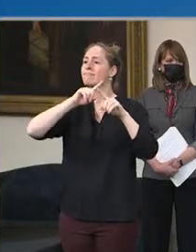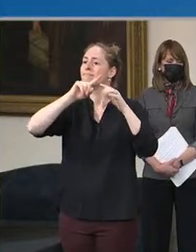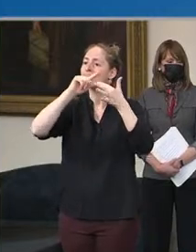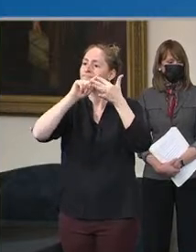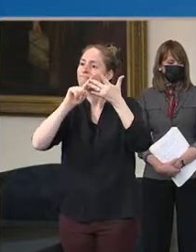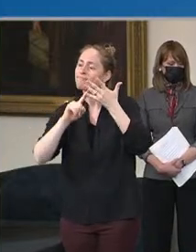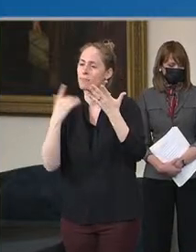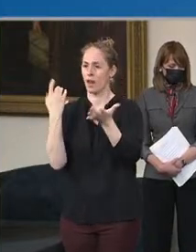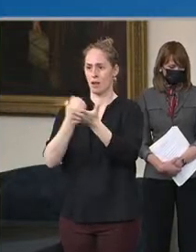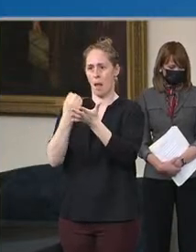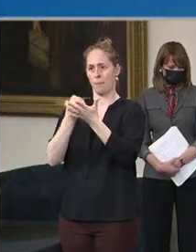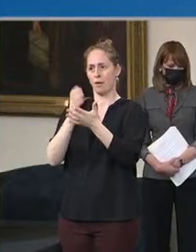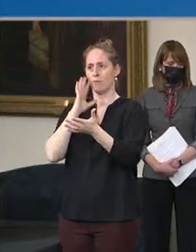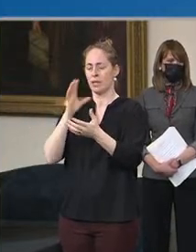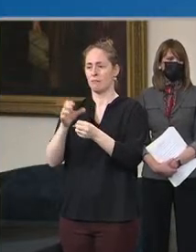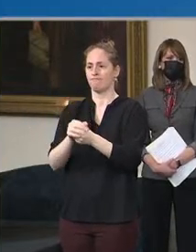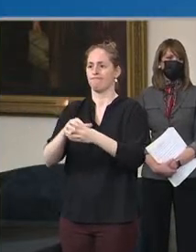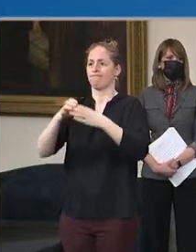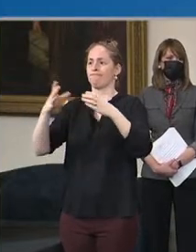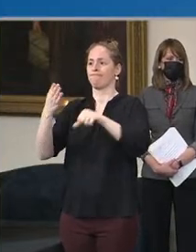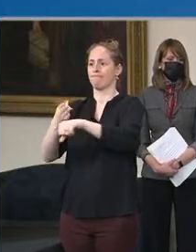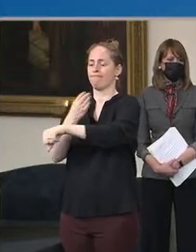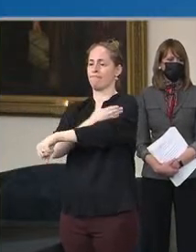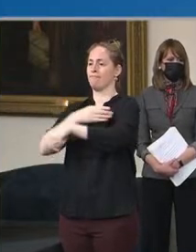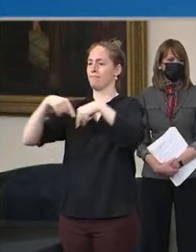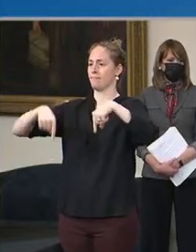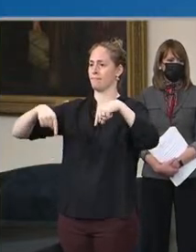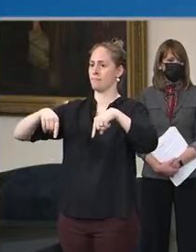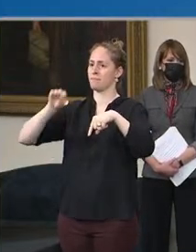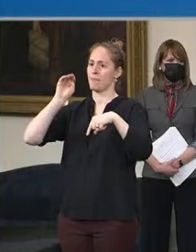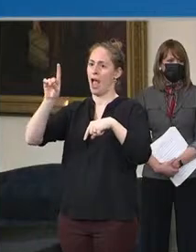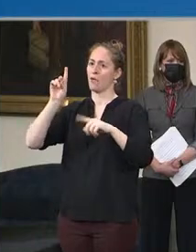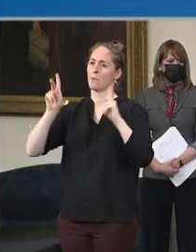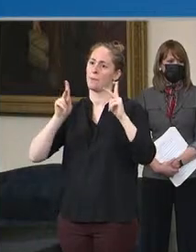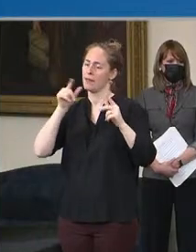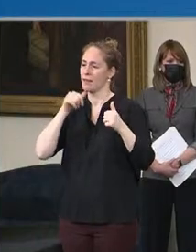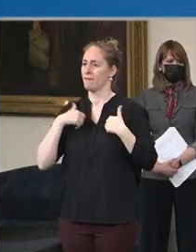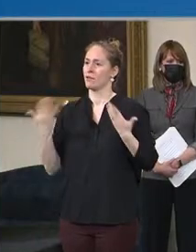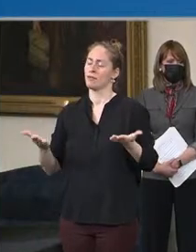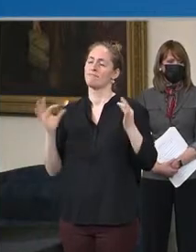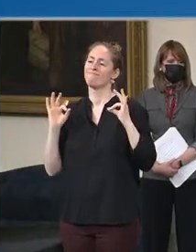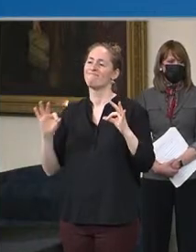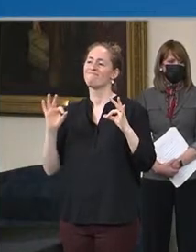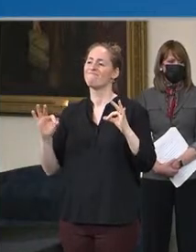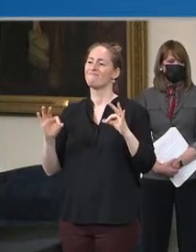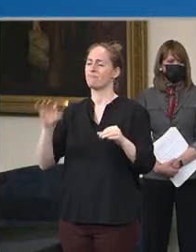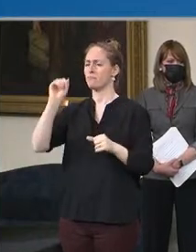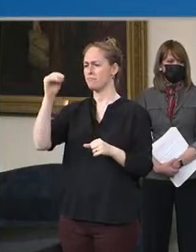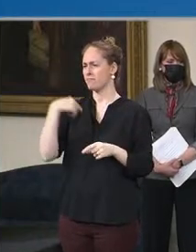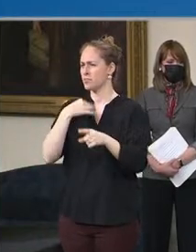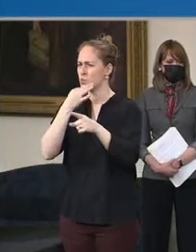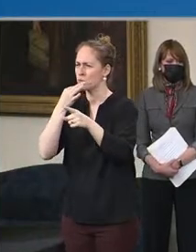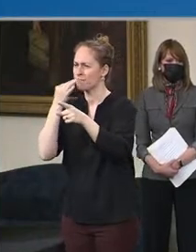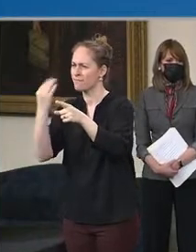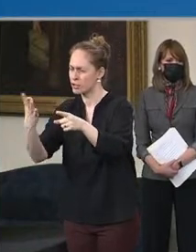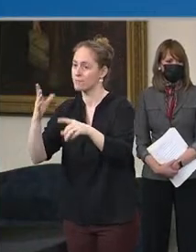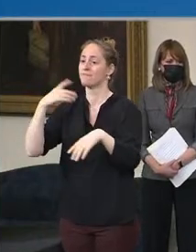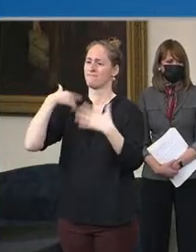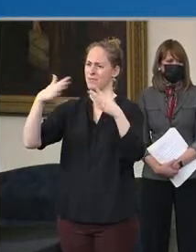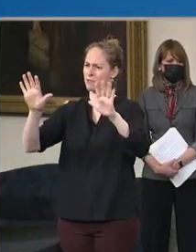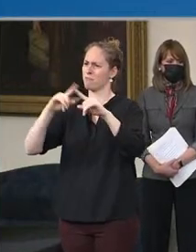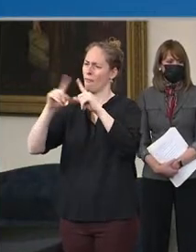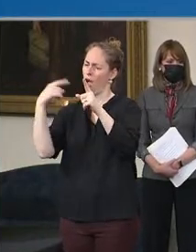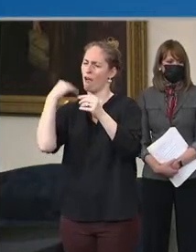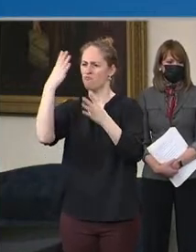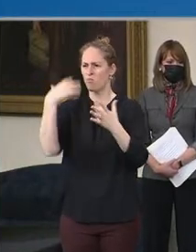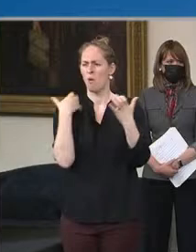citizens. So, in conclusion, I'd like to thank Governor Hogan for providing us, the Department of Commerce, the